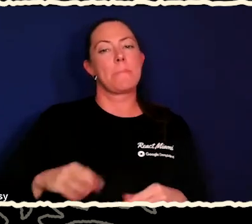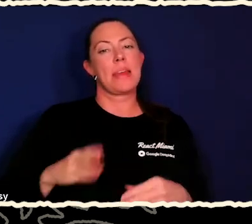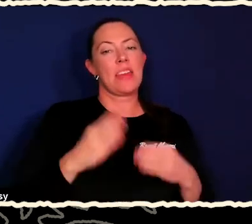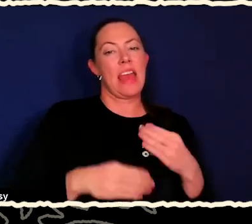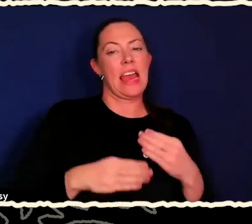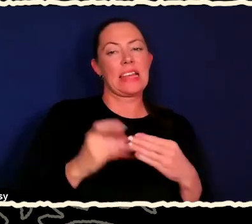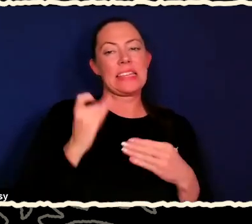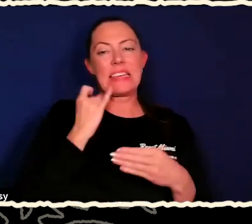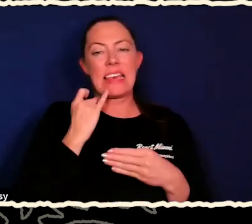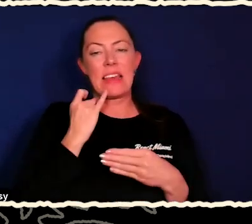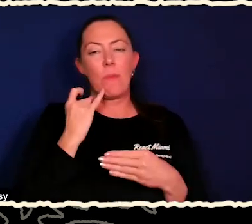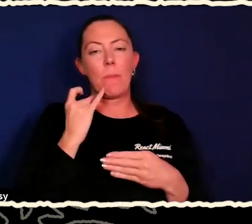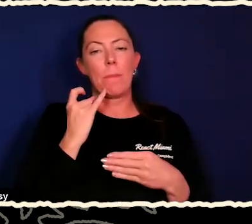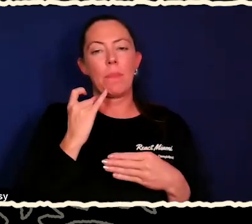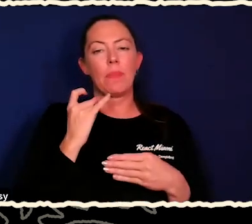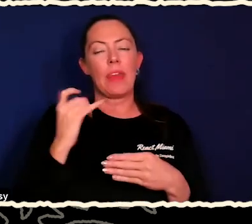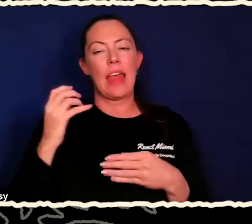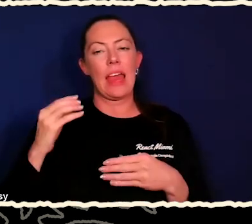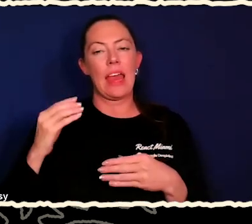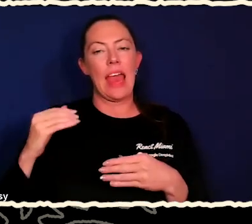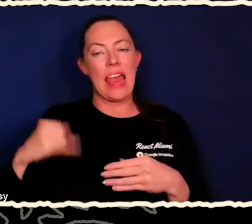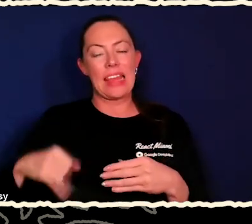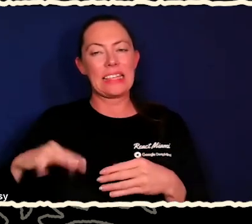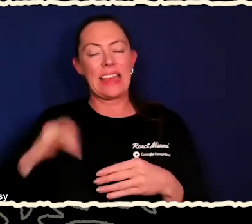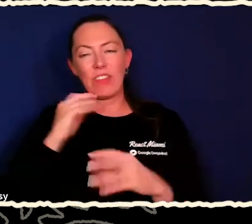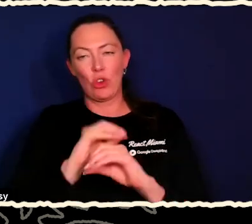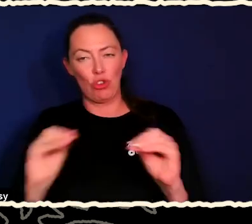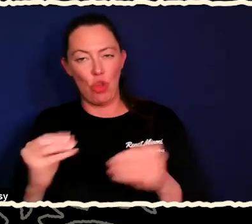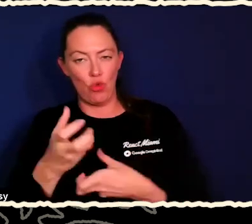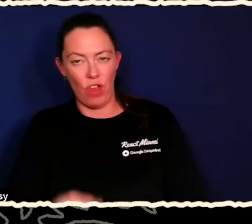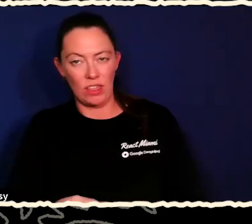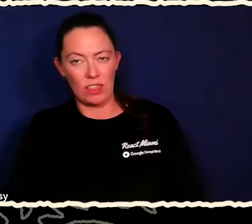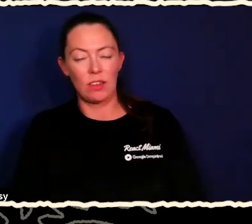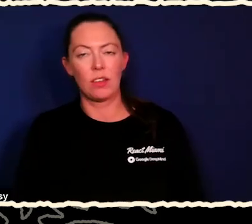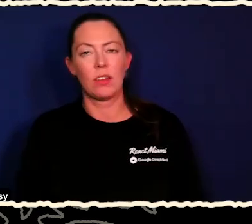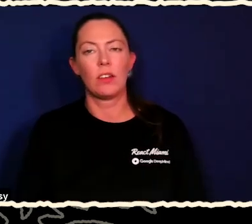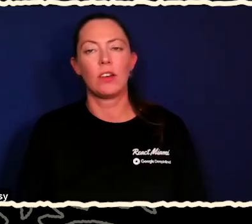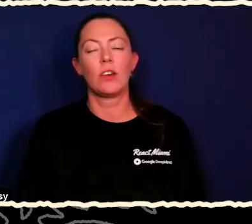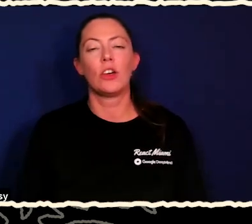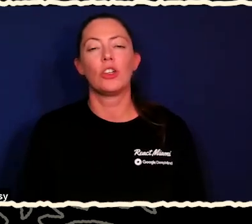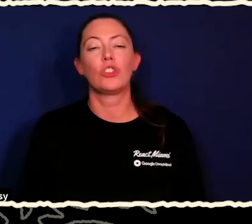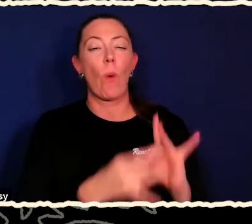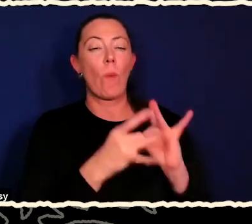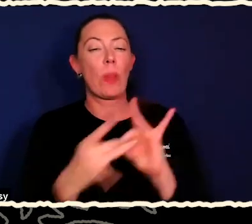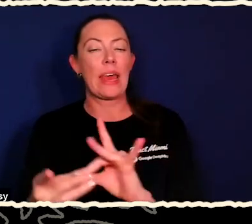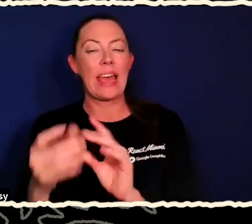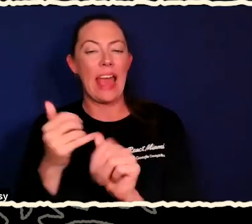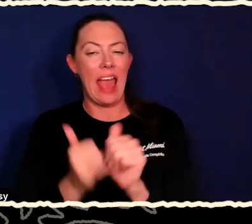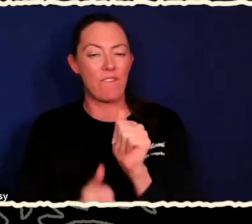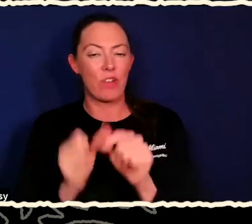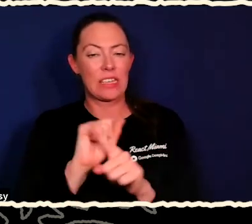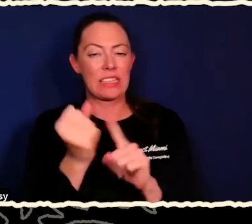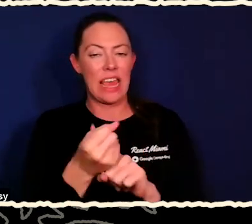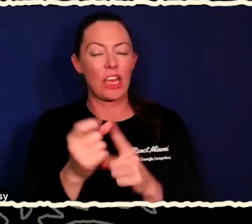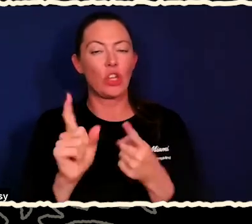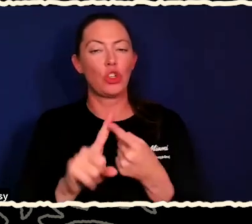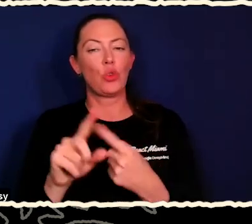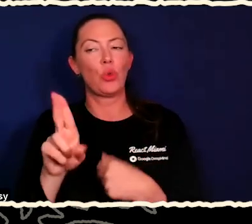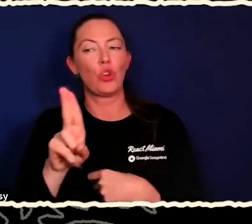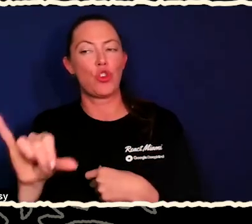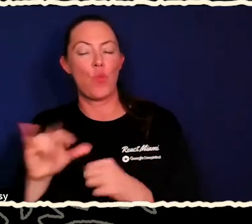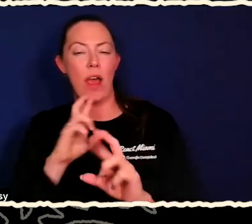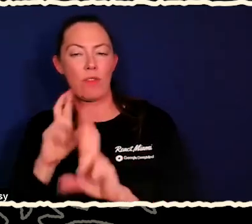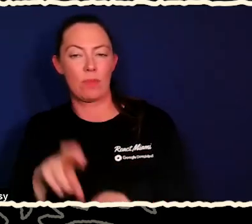Step 3, and this is the one people skip, map every state to a UI response. Parsing, show a subtle